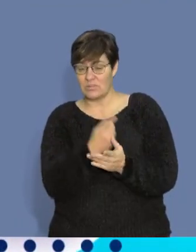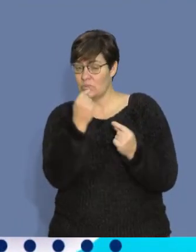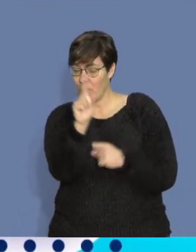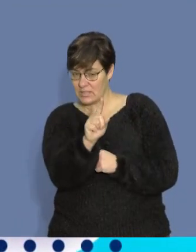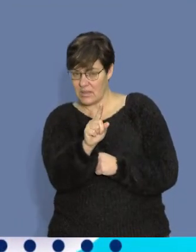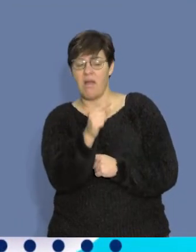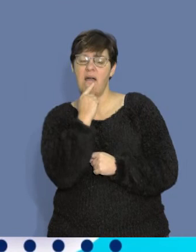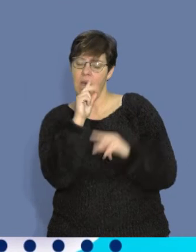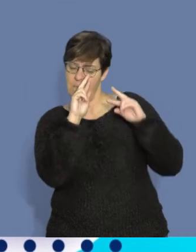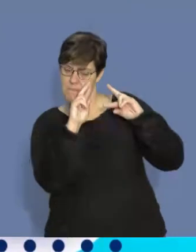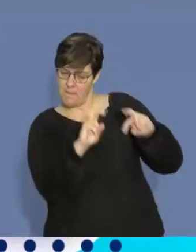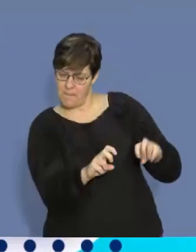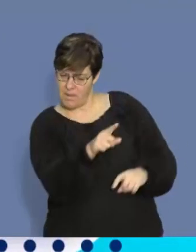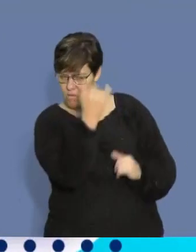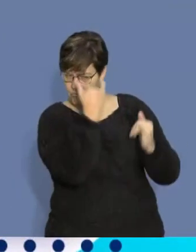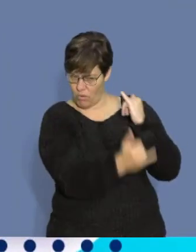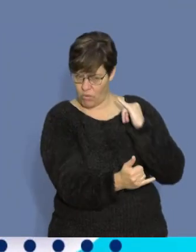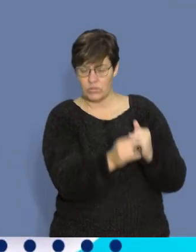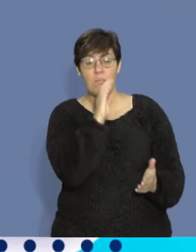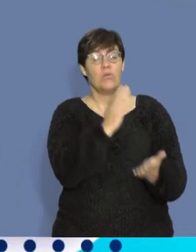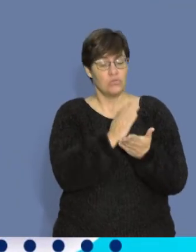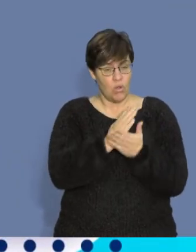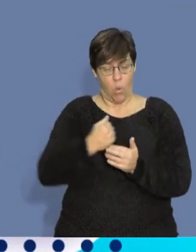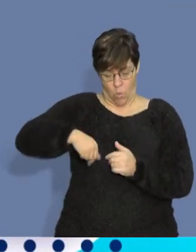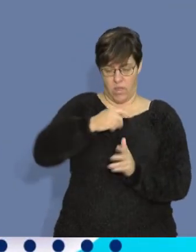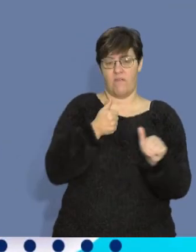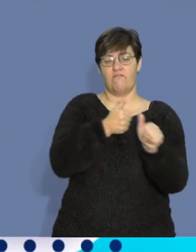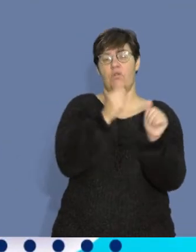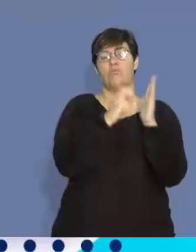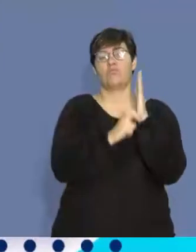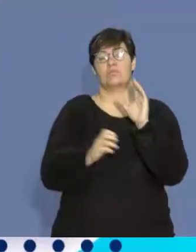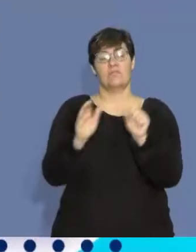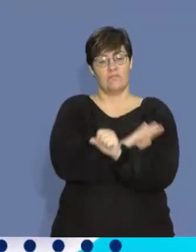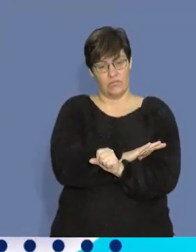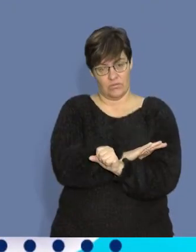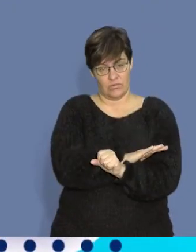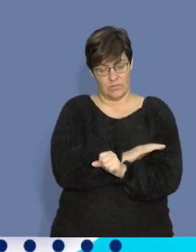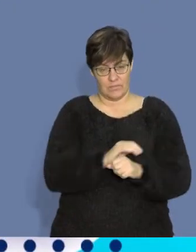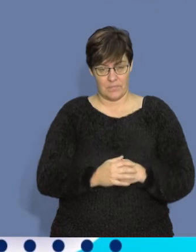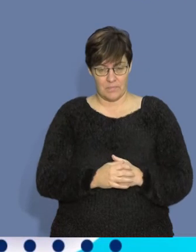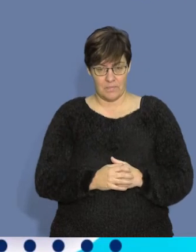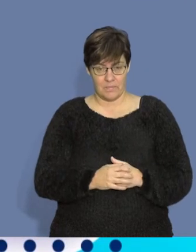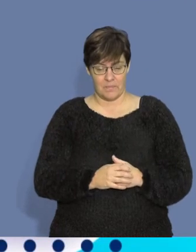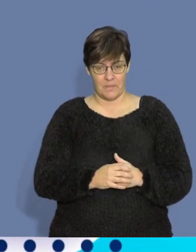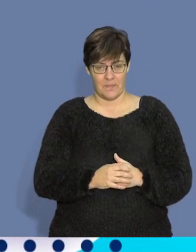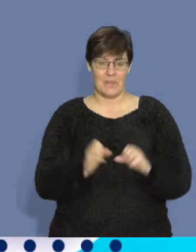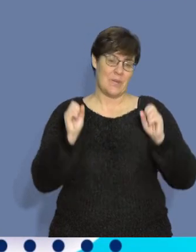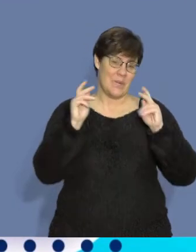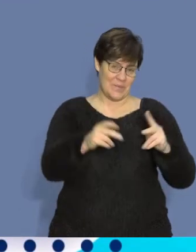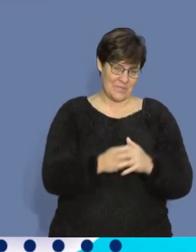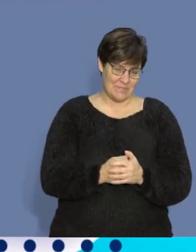must always do the right thing to ensure that we are fully compliant in terms of the